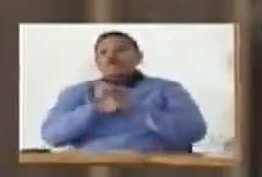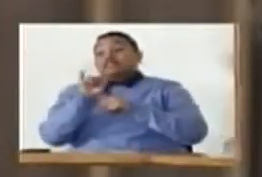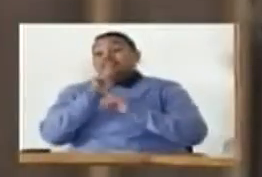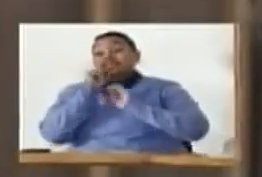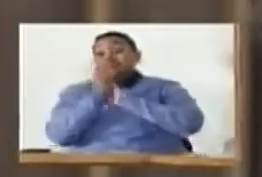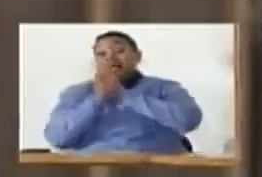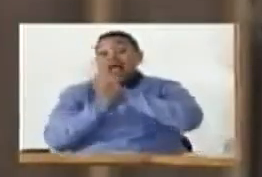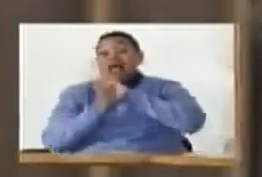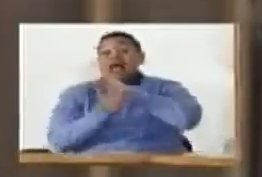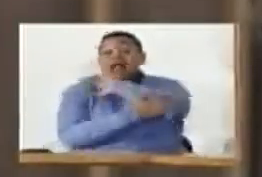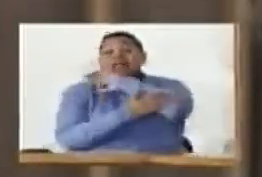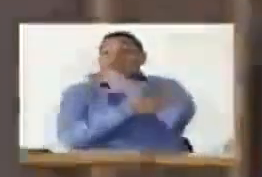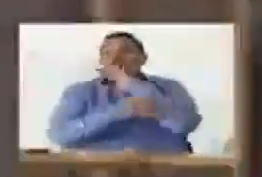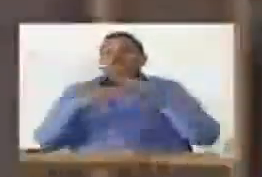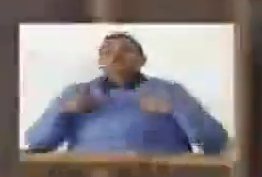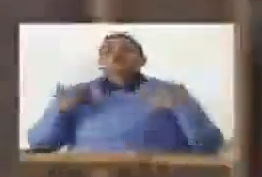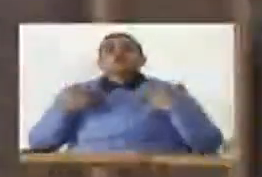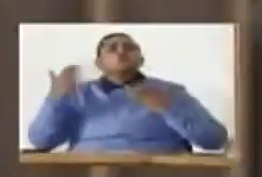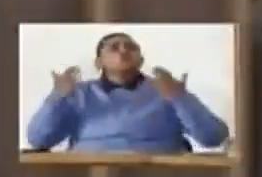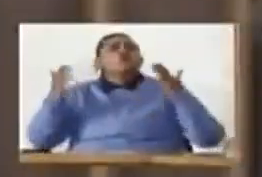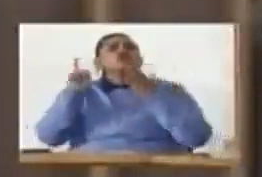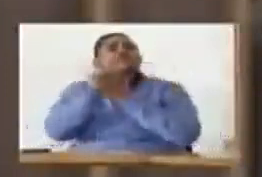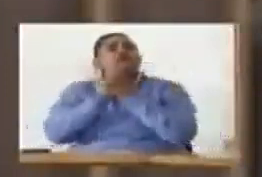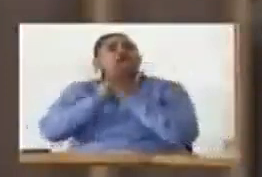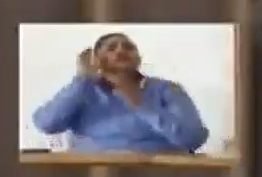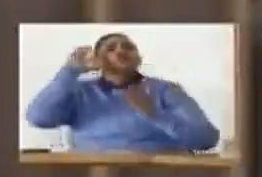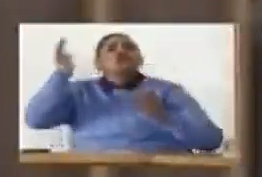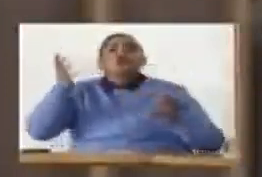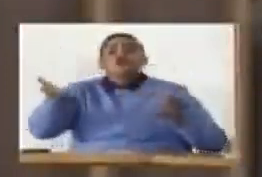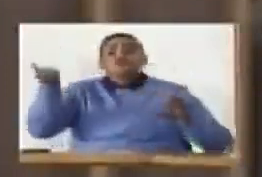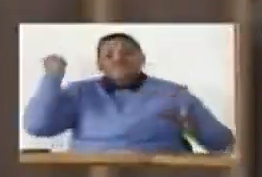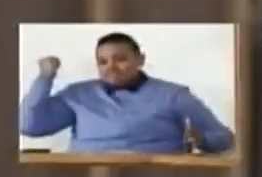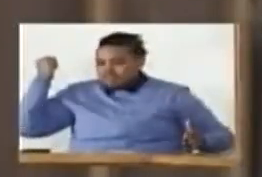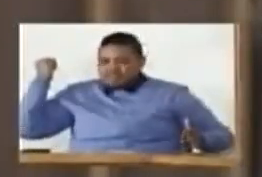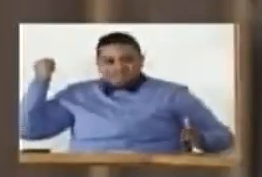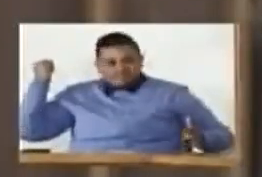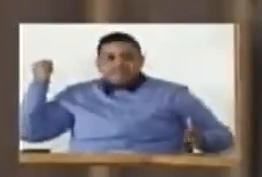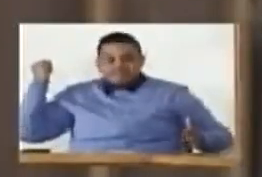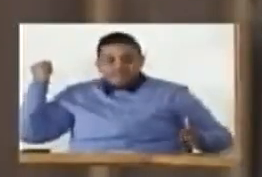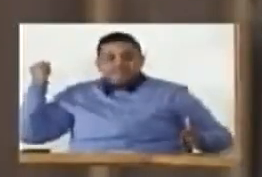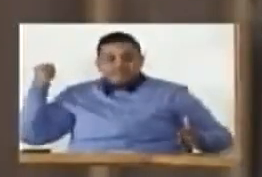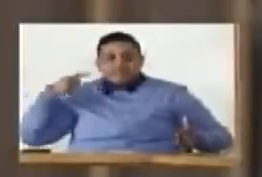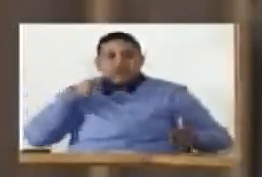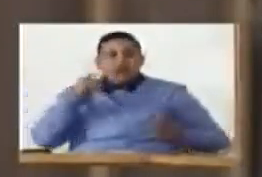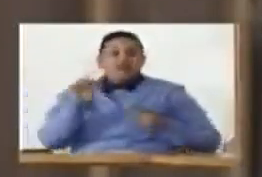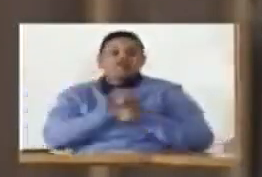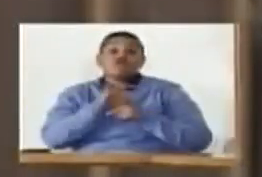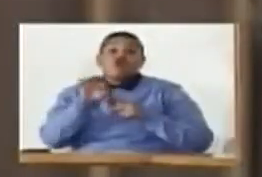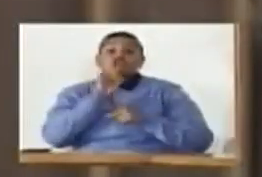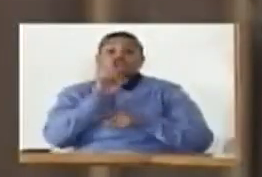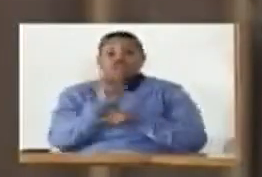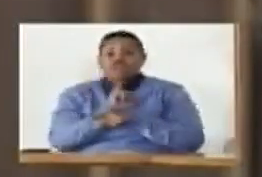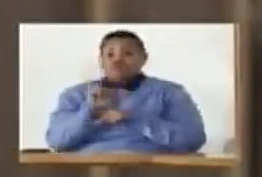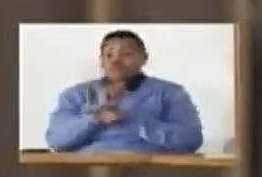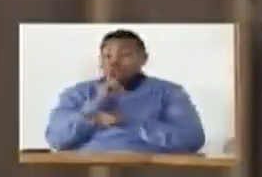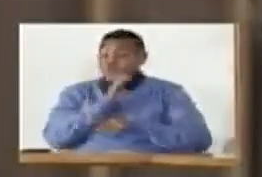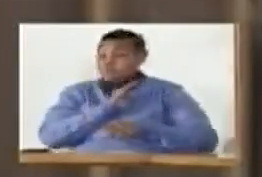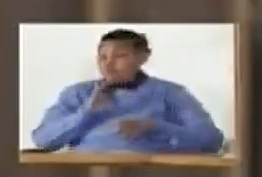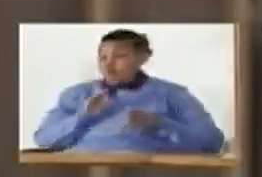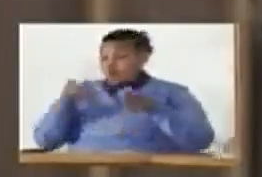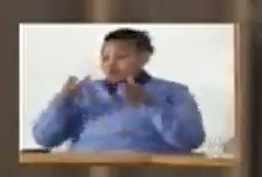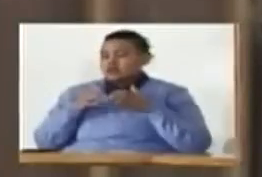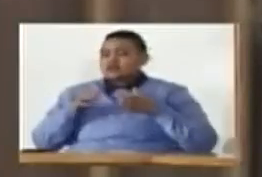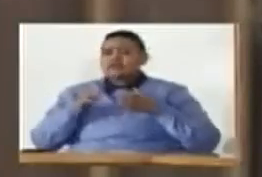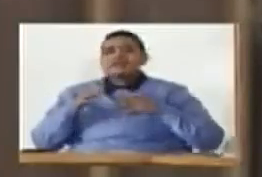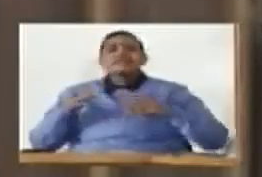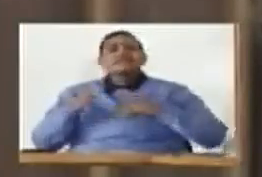and the National Youth Service Act will be repealed, and the functions of the Apprenticeship Board, the